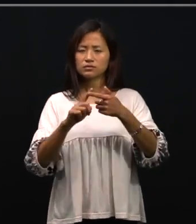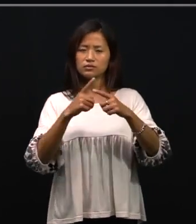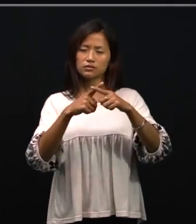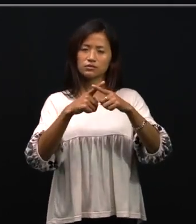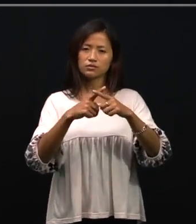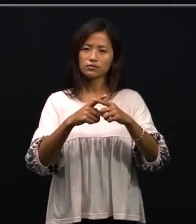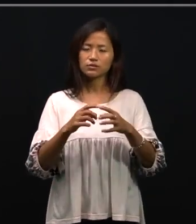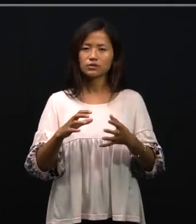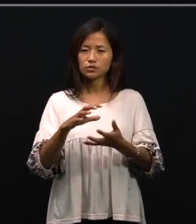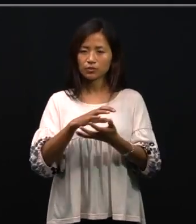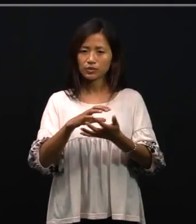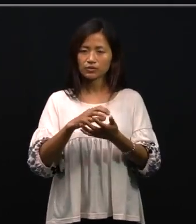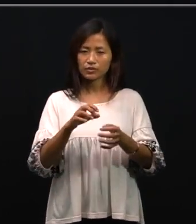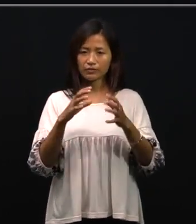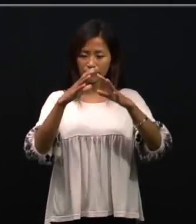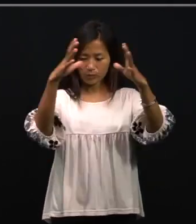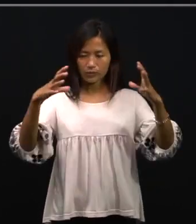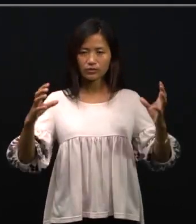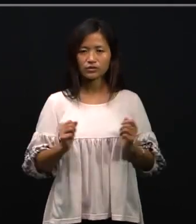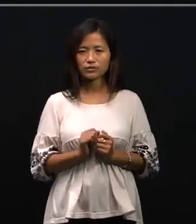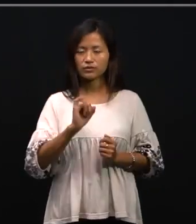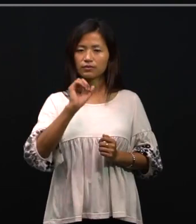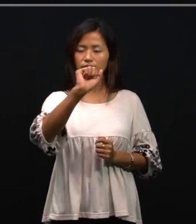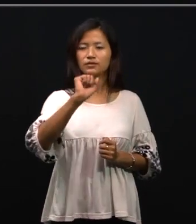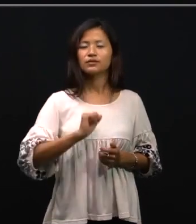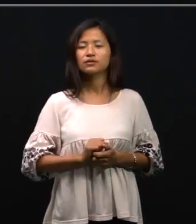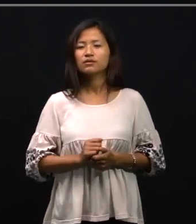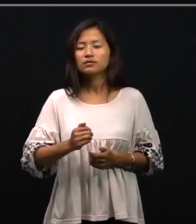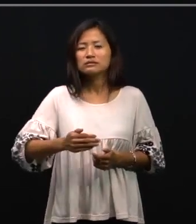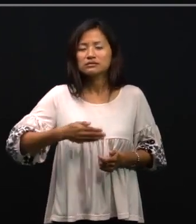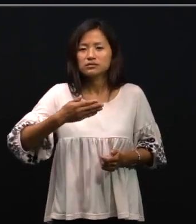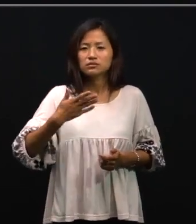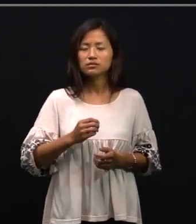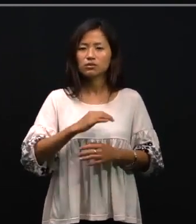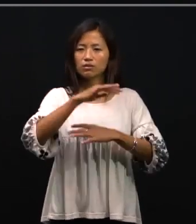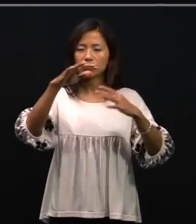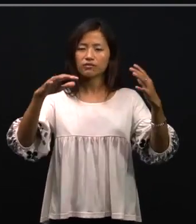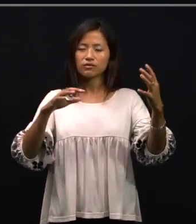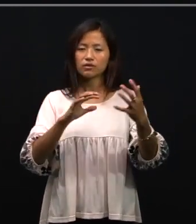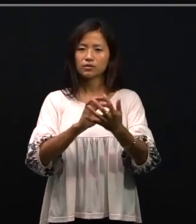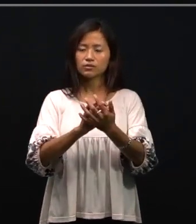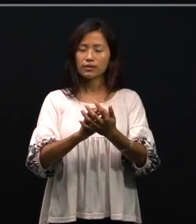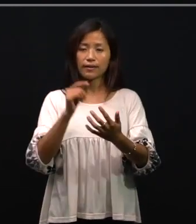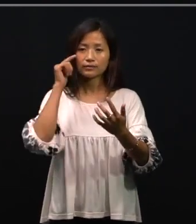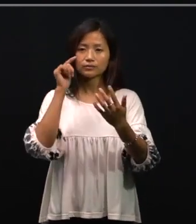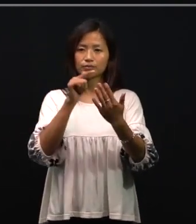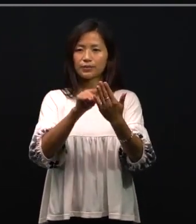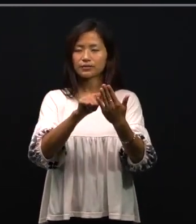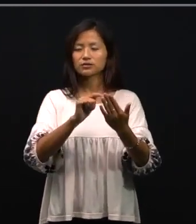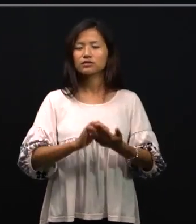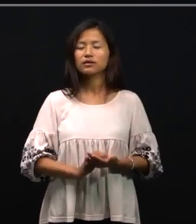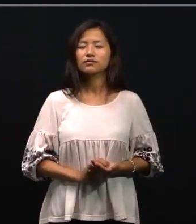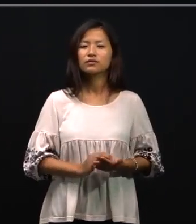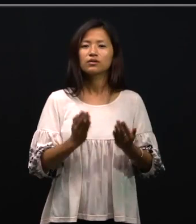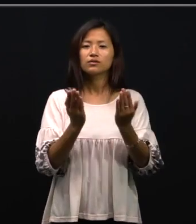with nomenclature, which deals with identification, and which covers up the whole aspects, it is of great importance.